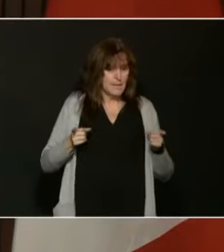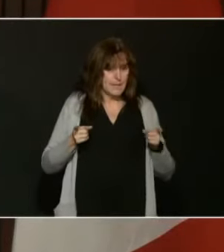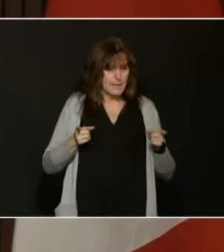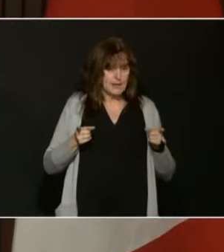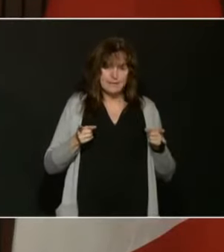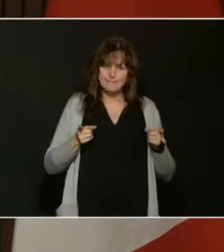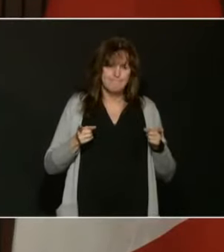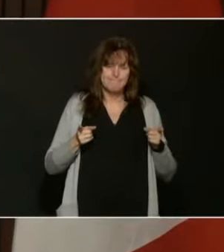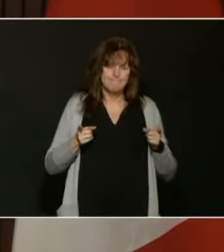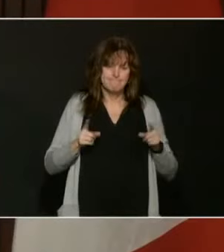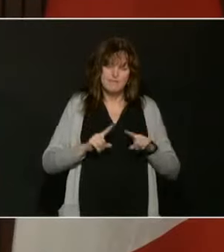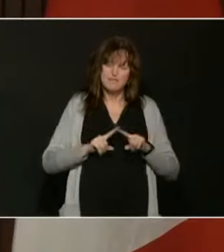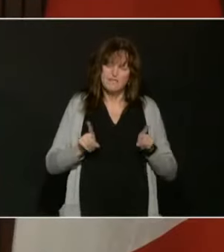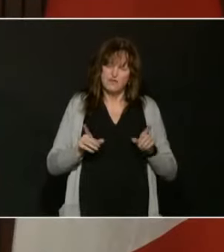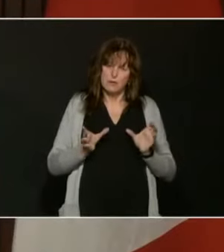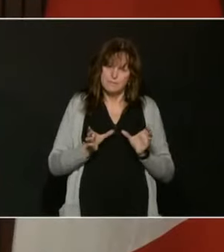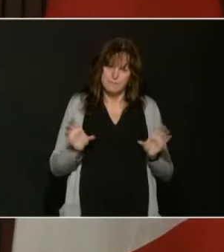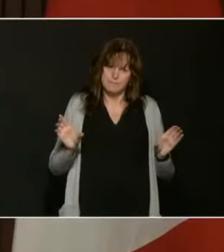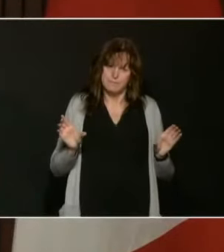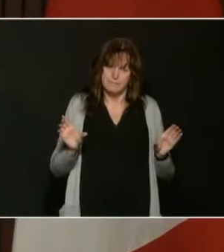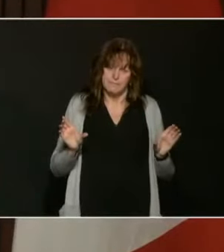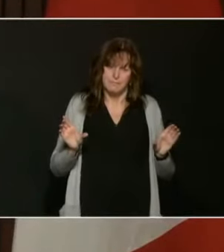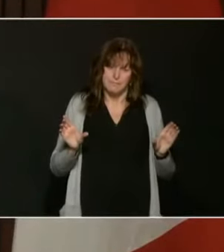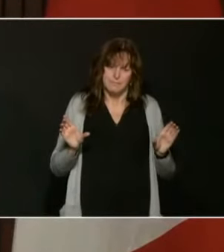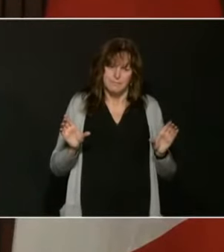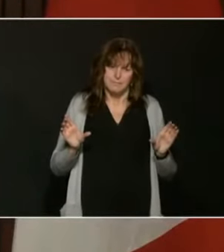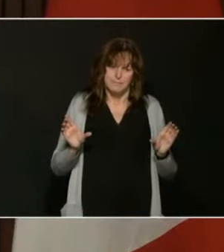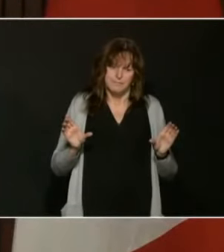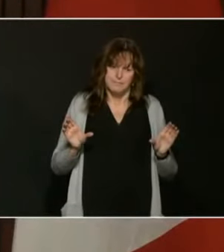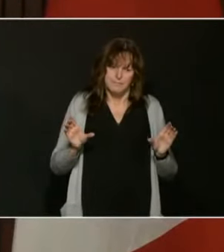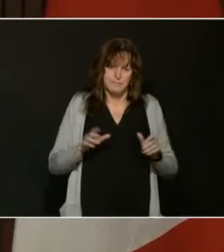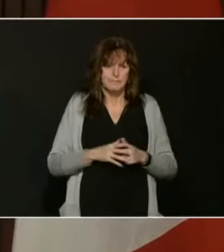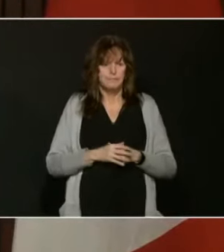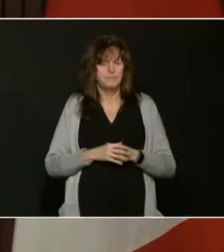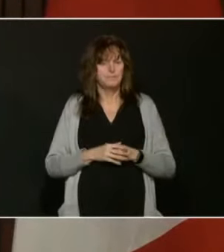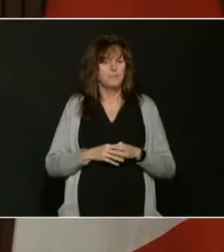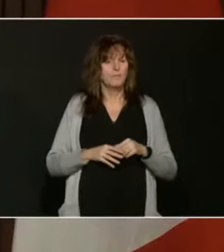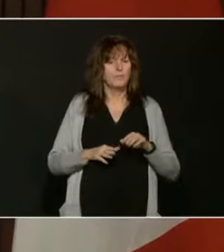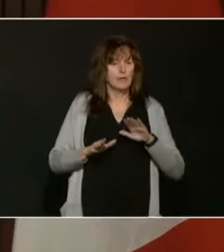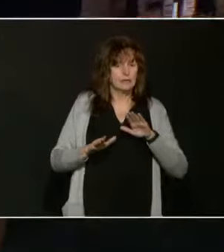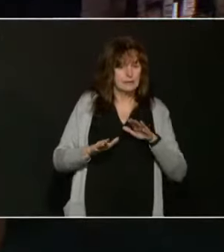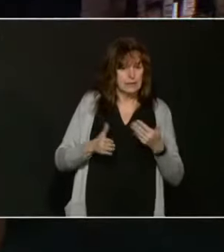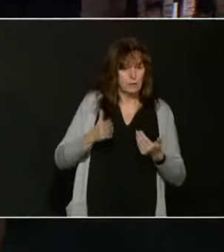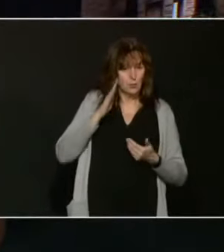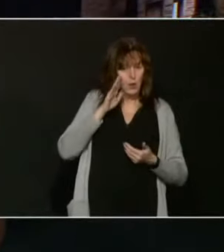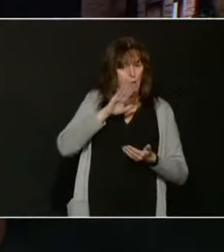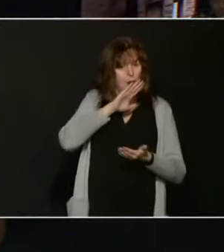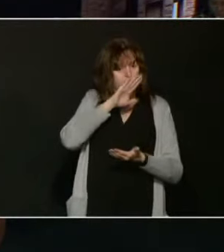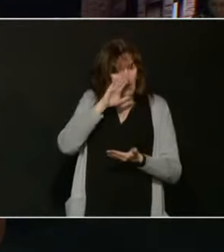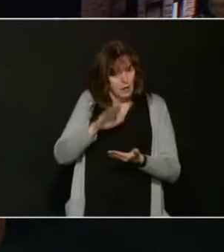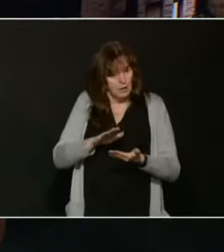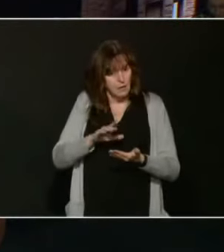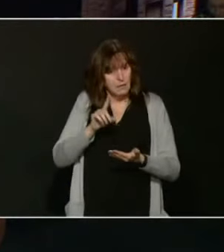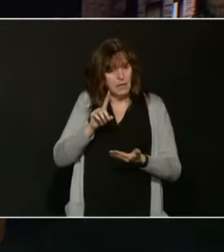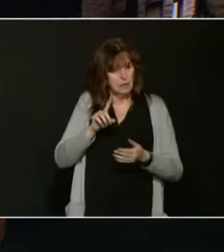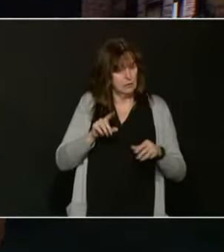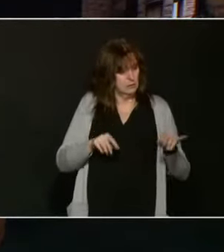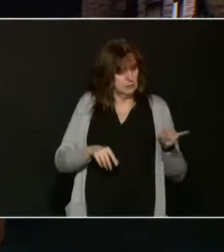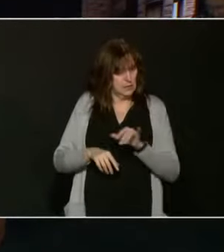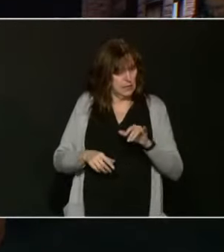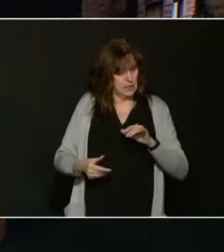may need to be tempered a bit, but you should see deaths coming down. Follow-up? In terms of